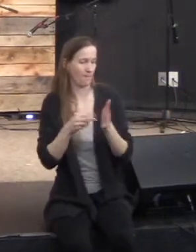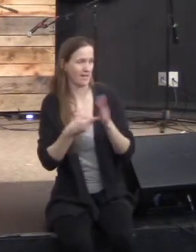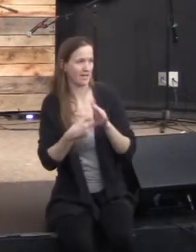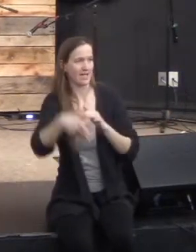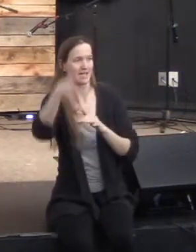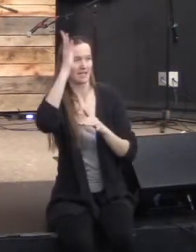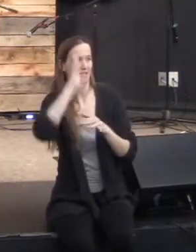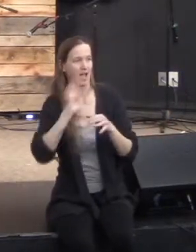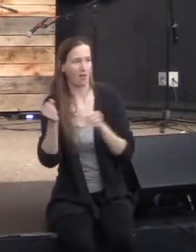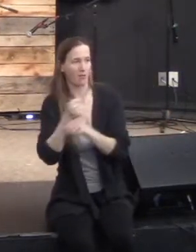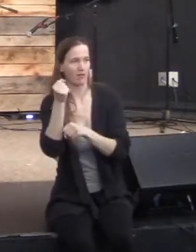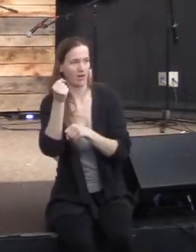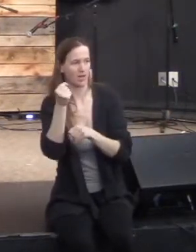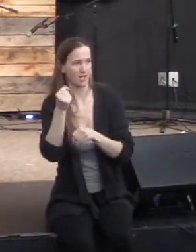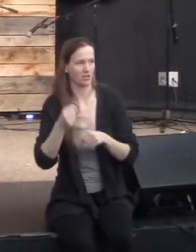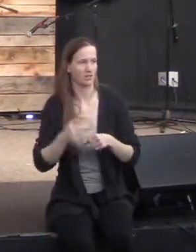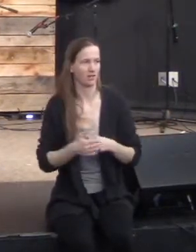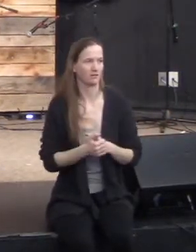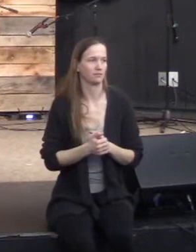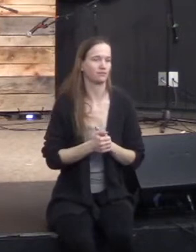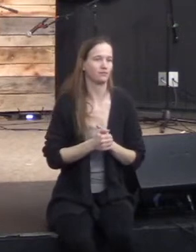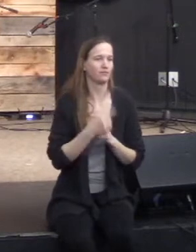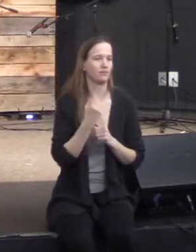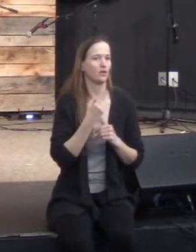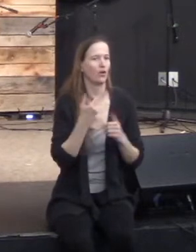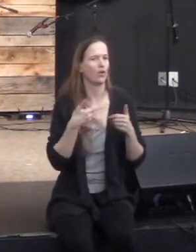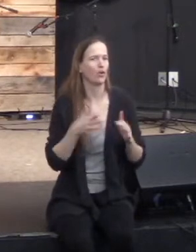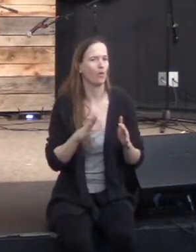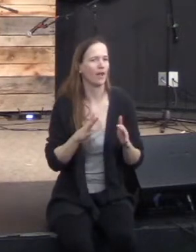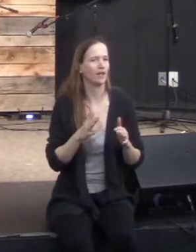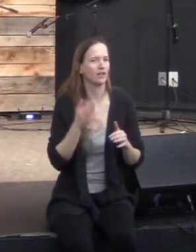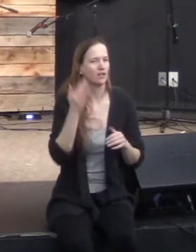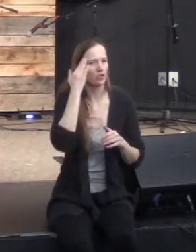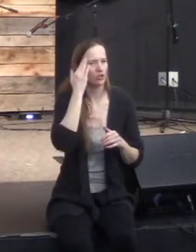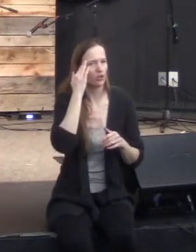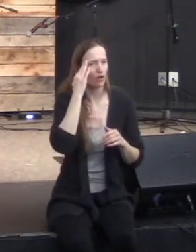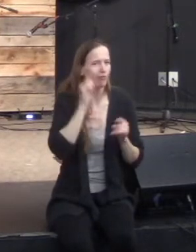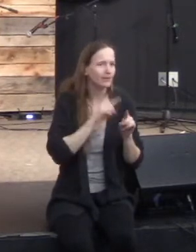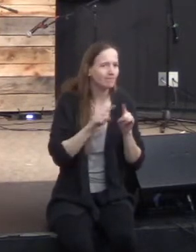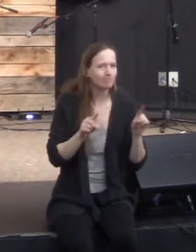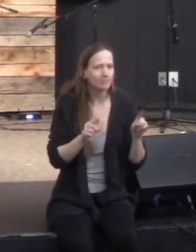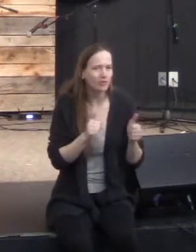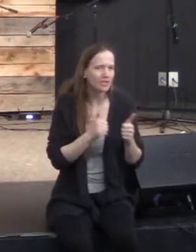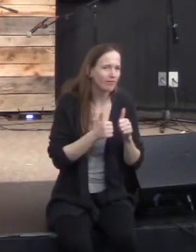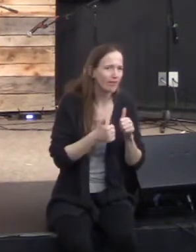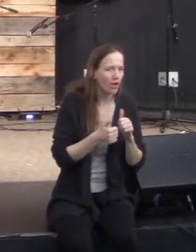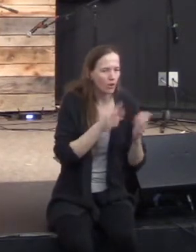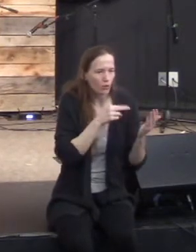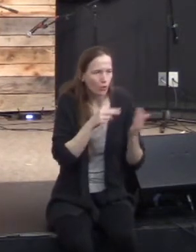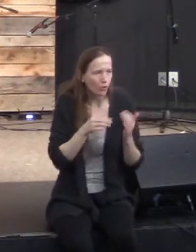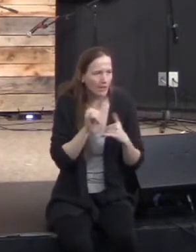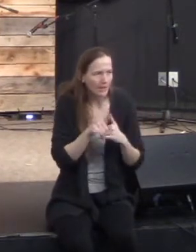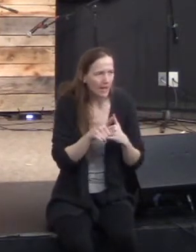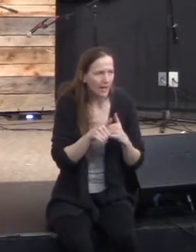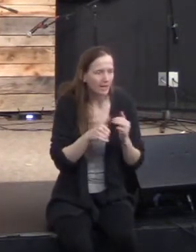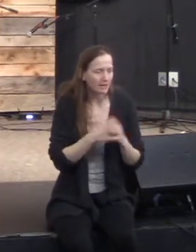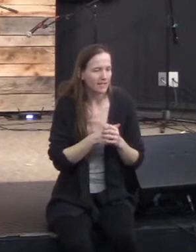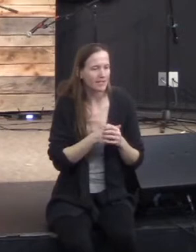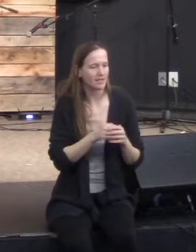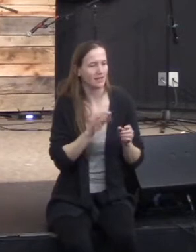And the only way you can know the difference on which way you should take that those translations is the